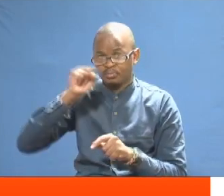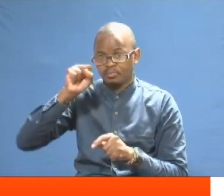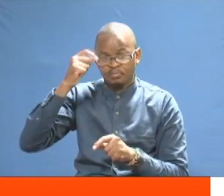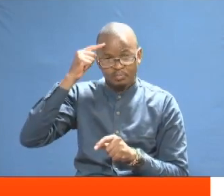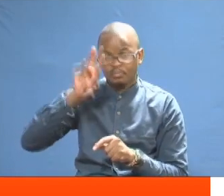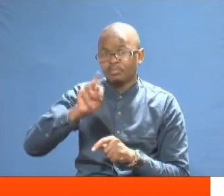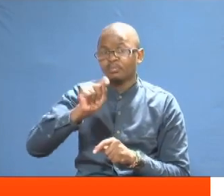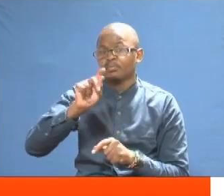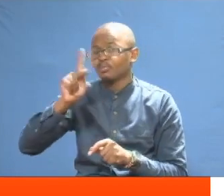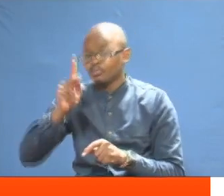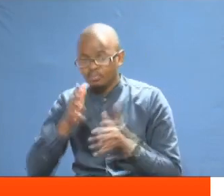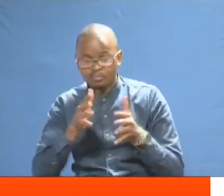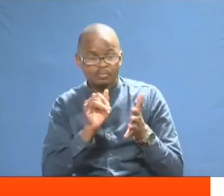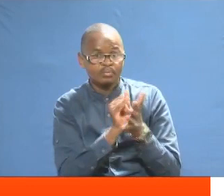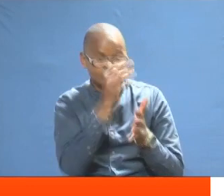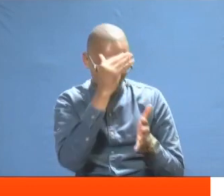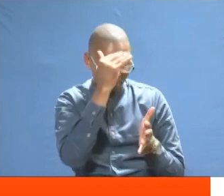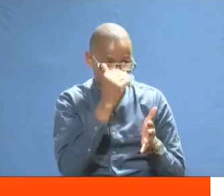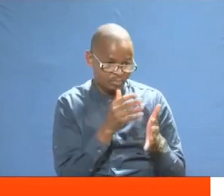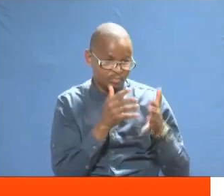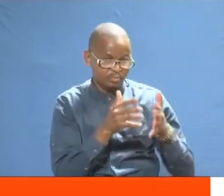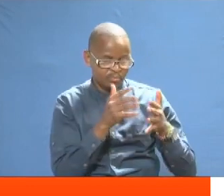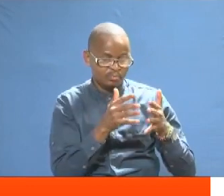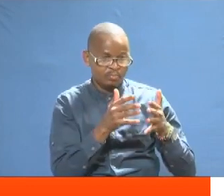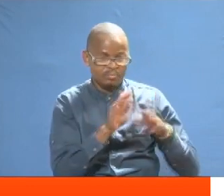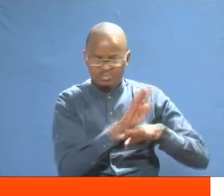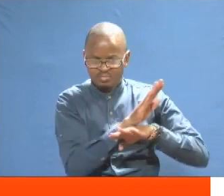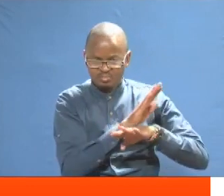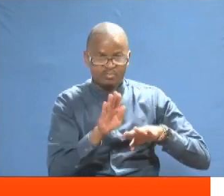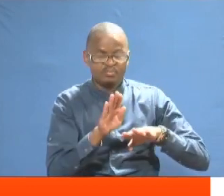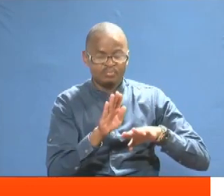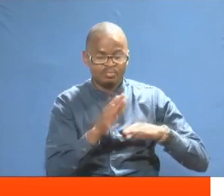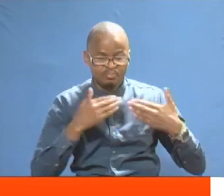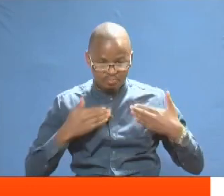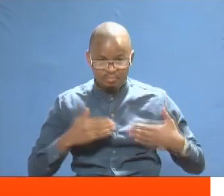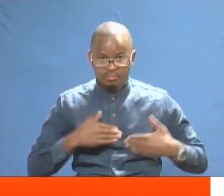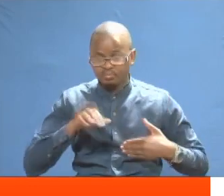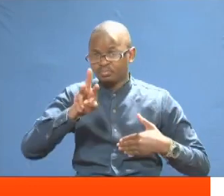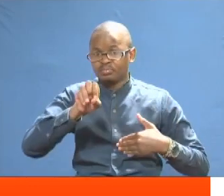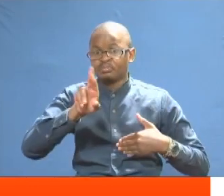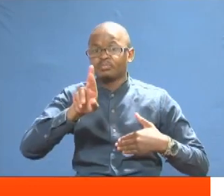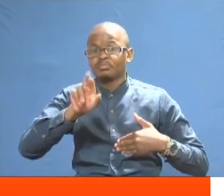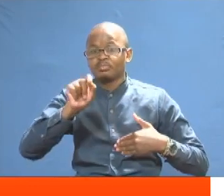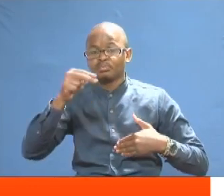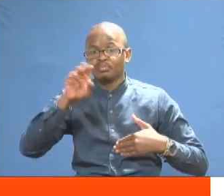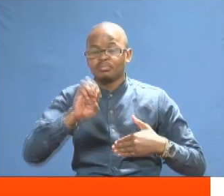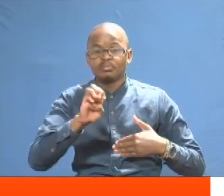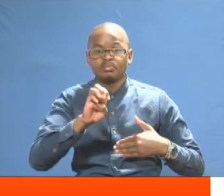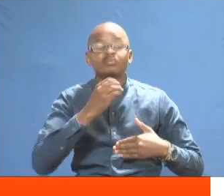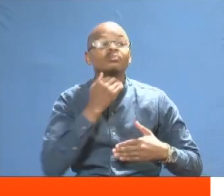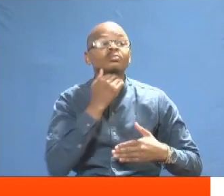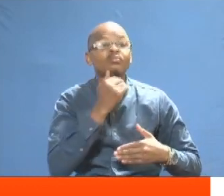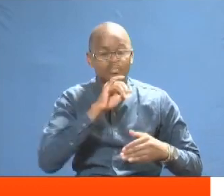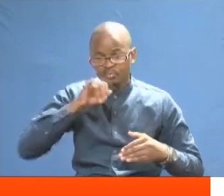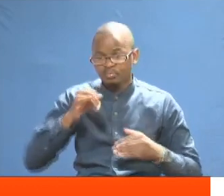from Mount Kenya region. And that is why these busybodies, Tuju and his company and Murathes of this world, they